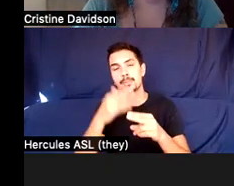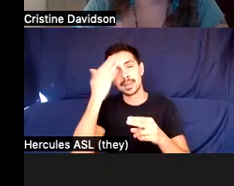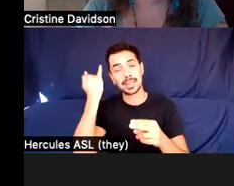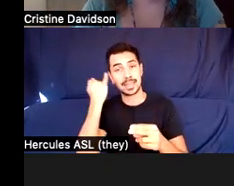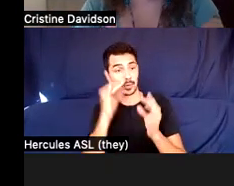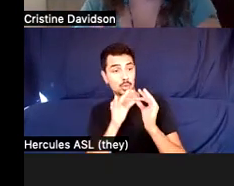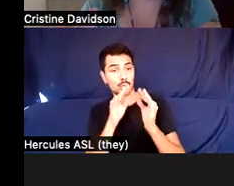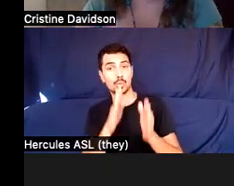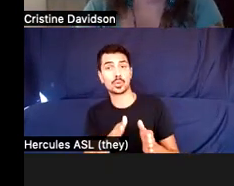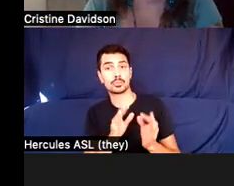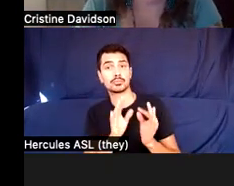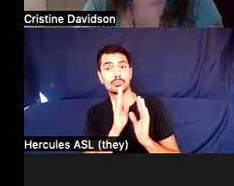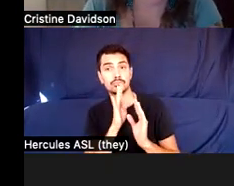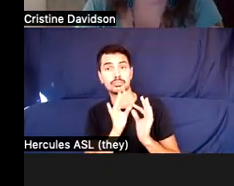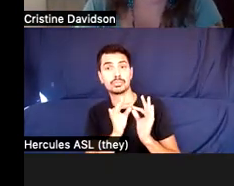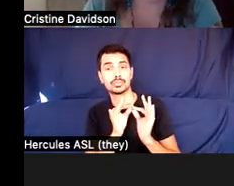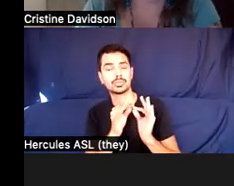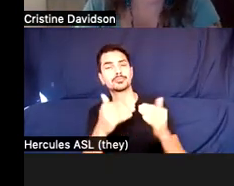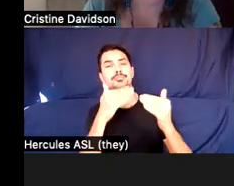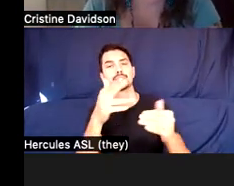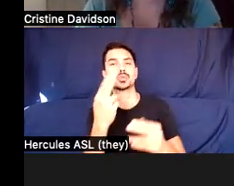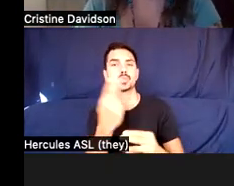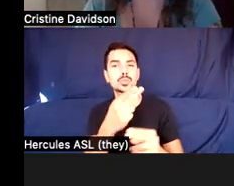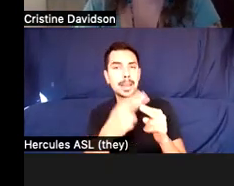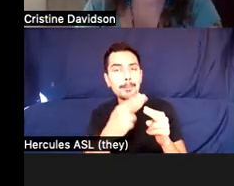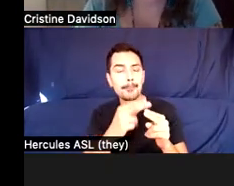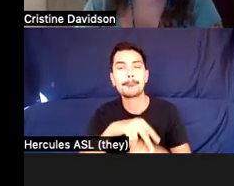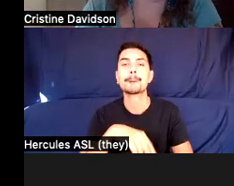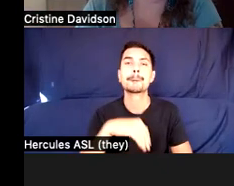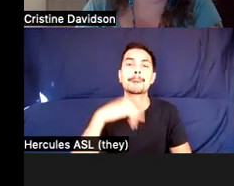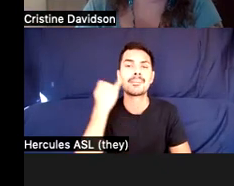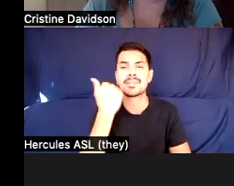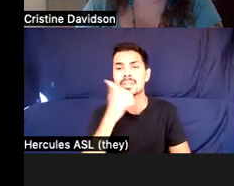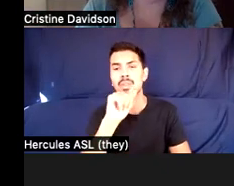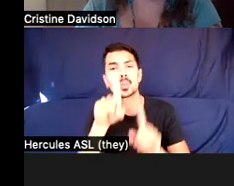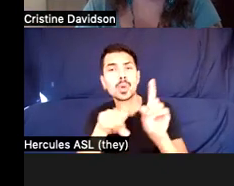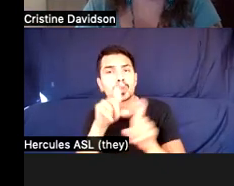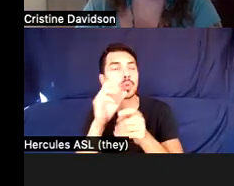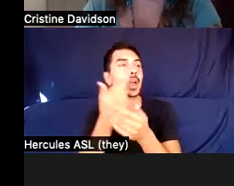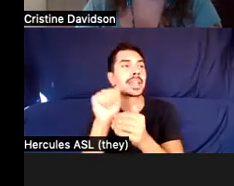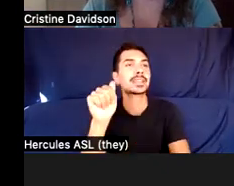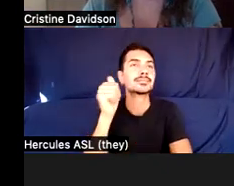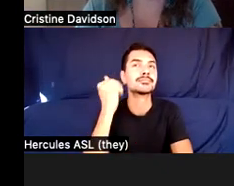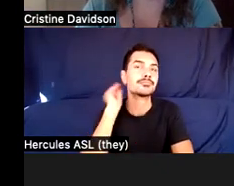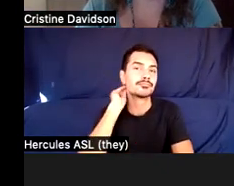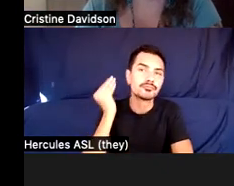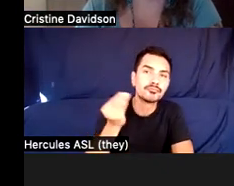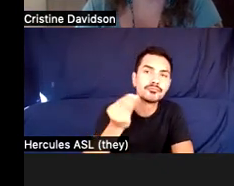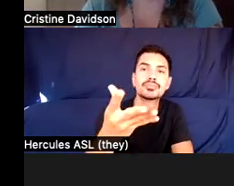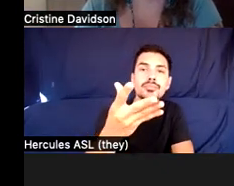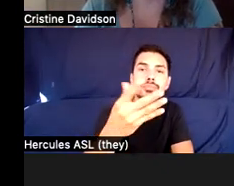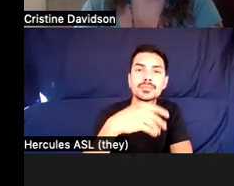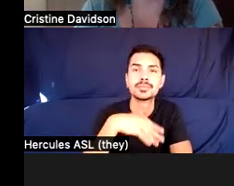of information you think would be useful, or if you have questions, jump in and share, okay?